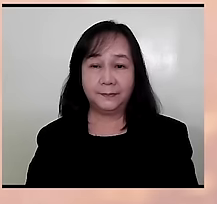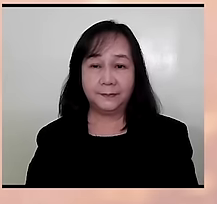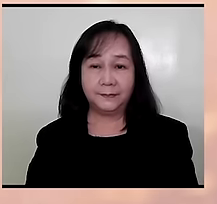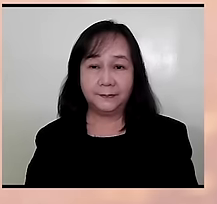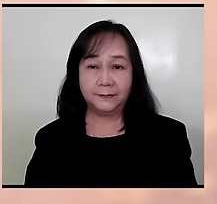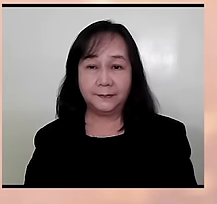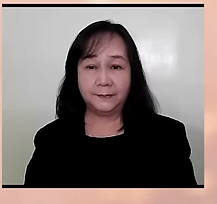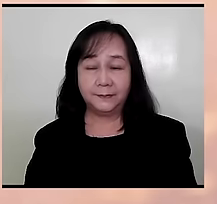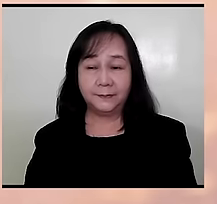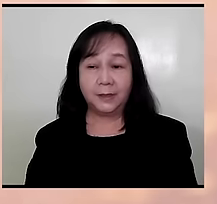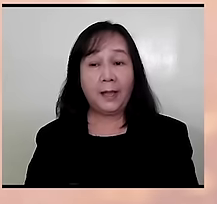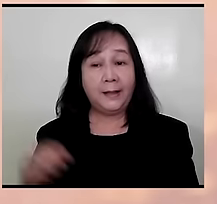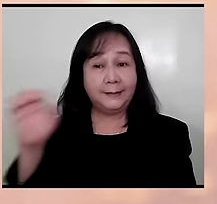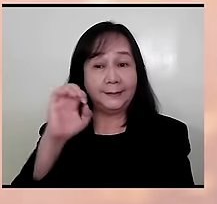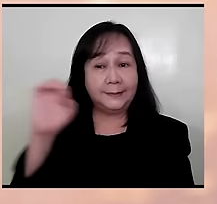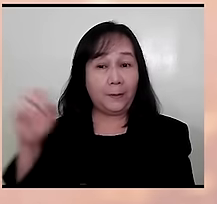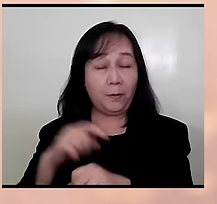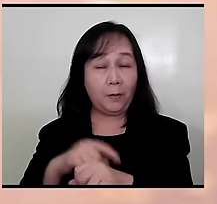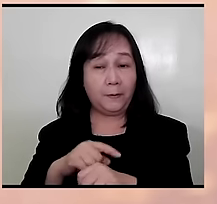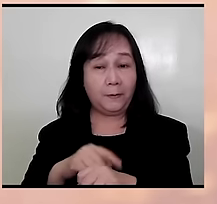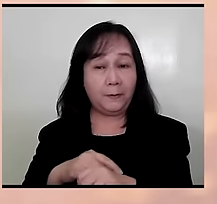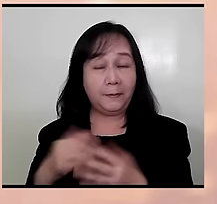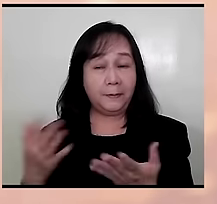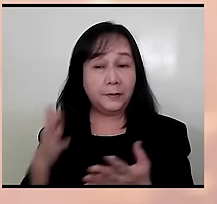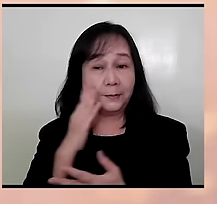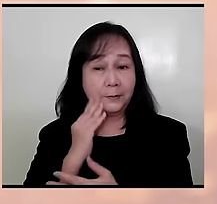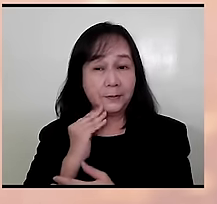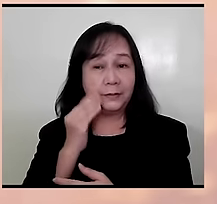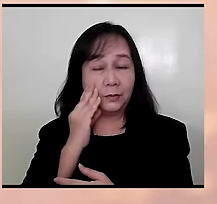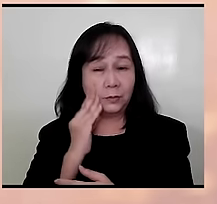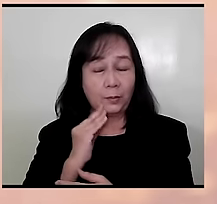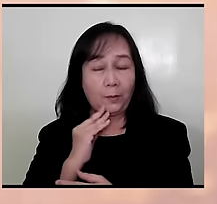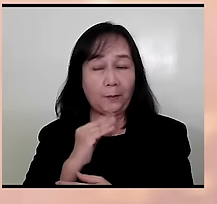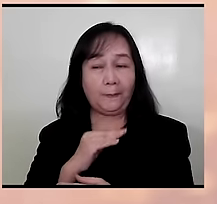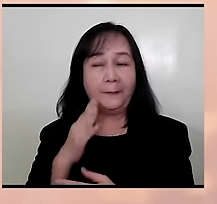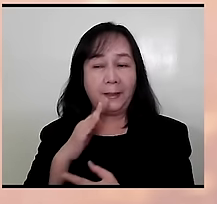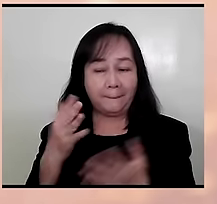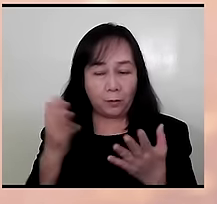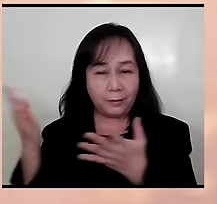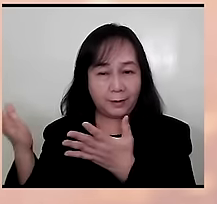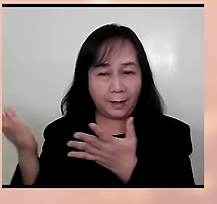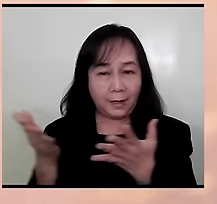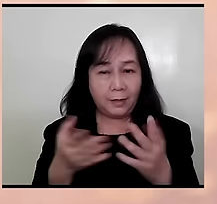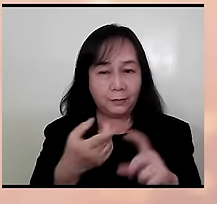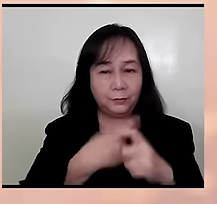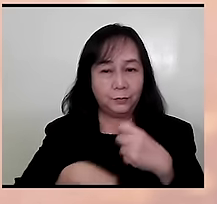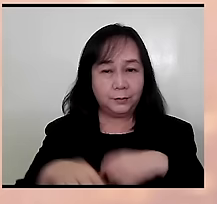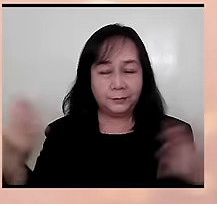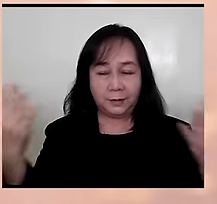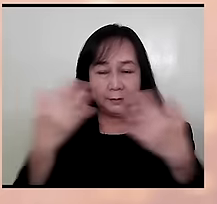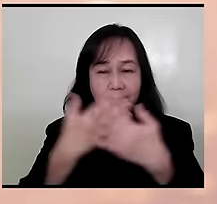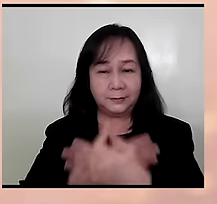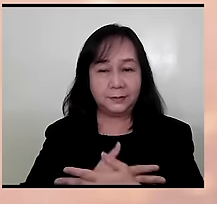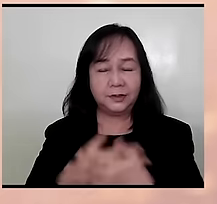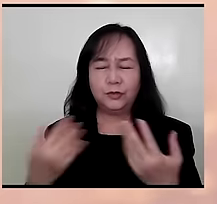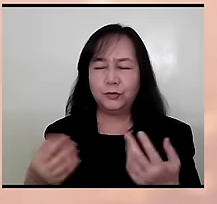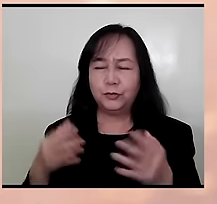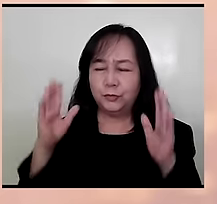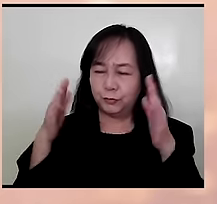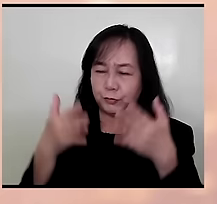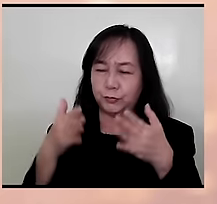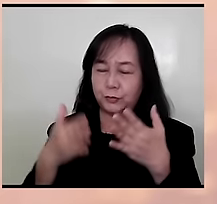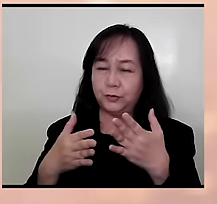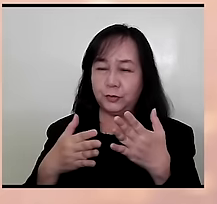An Easter moment then is an experience of being brought out of the darkness of fixed ideas and